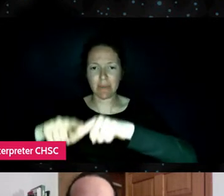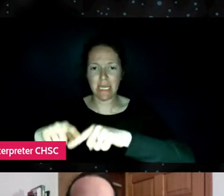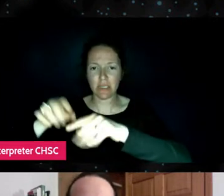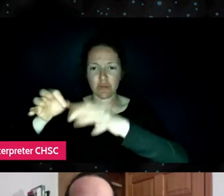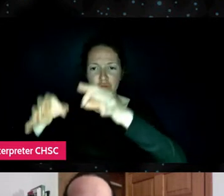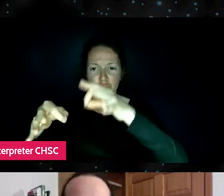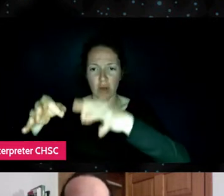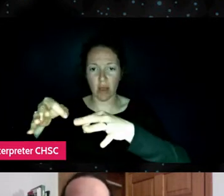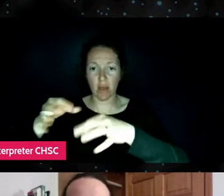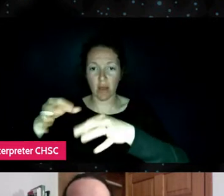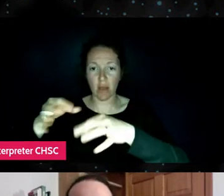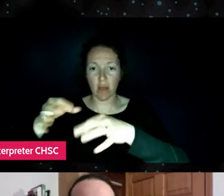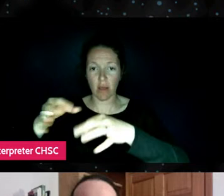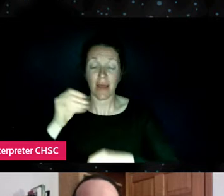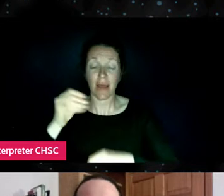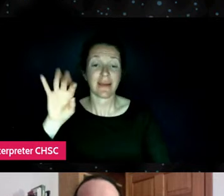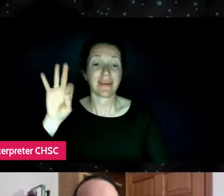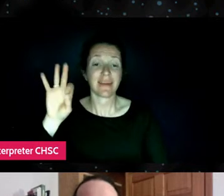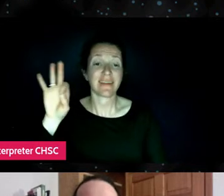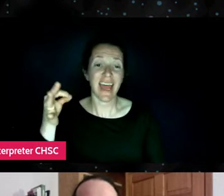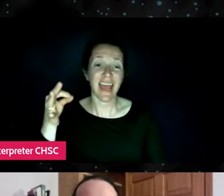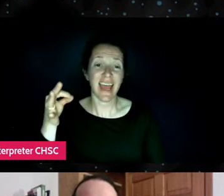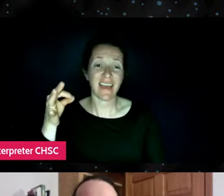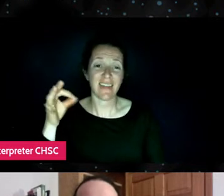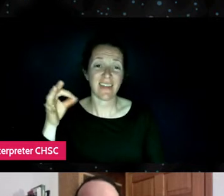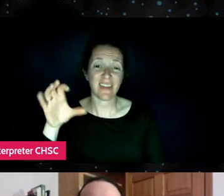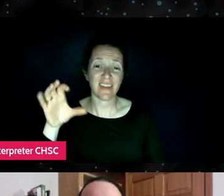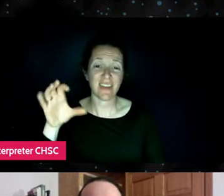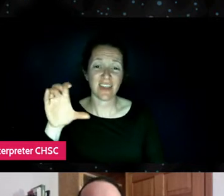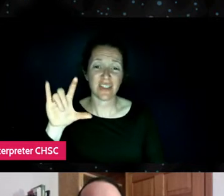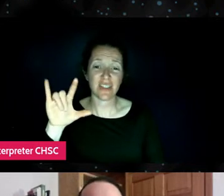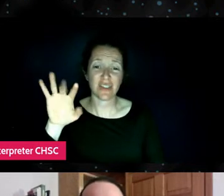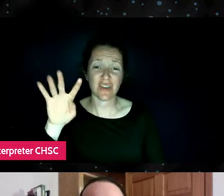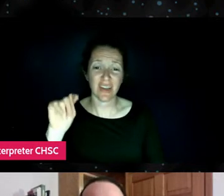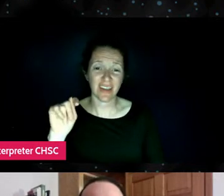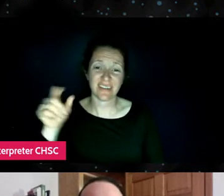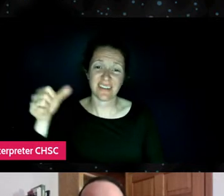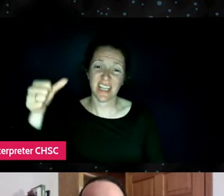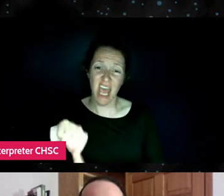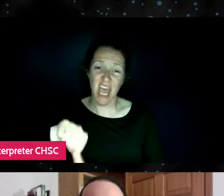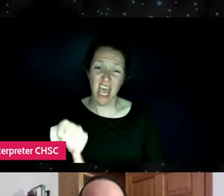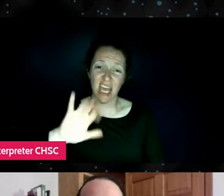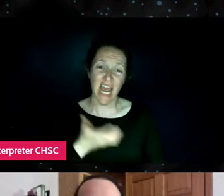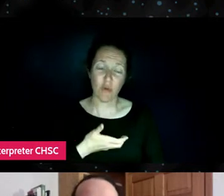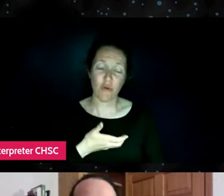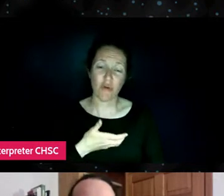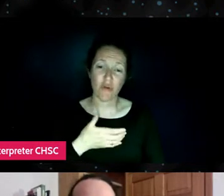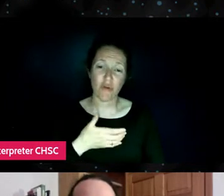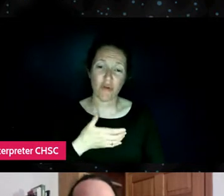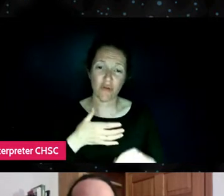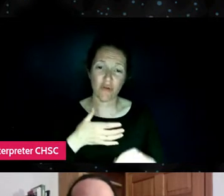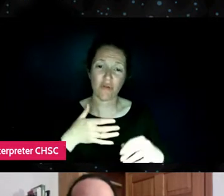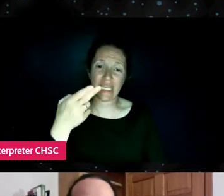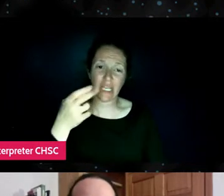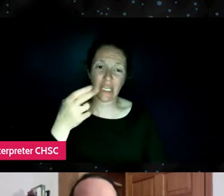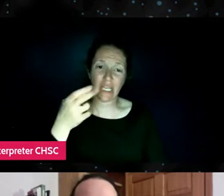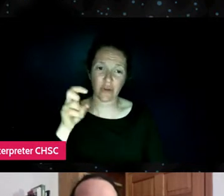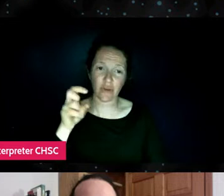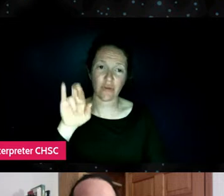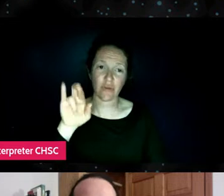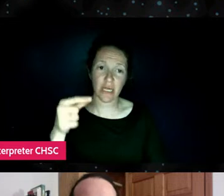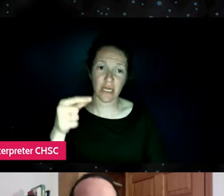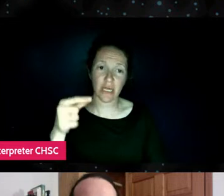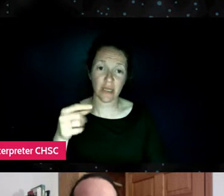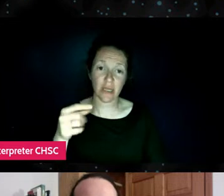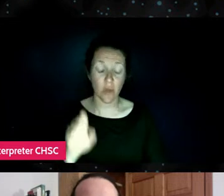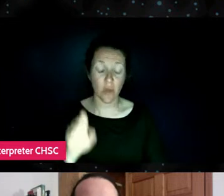Circuit denied us an en banc hearing. So route one would be to go to the United States Supreme Court by